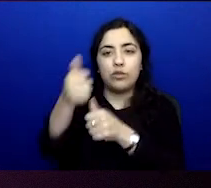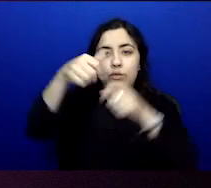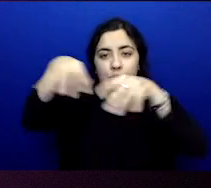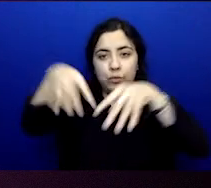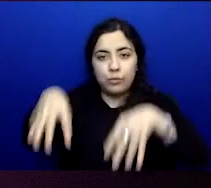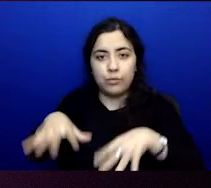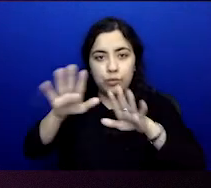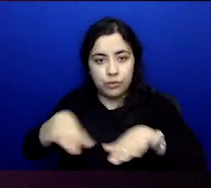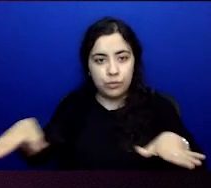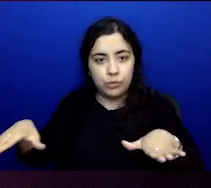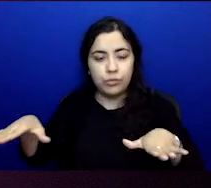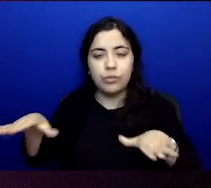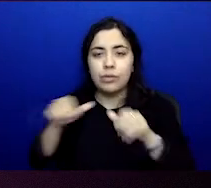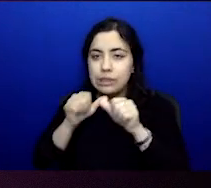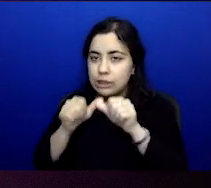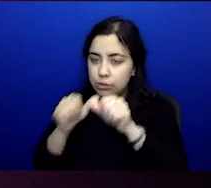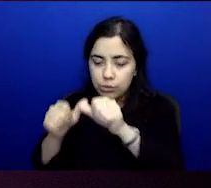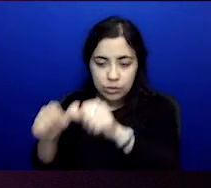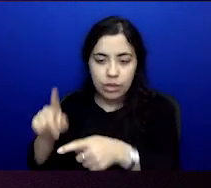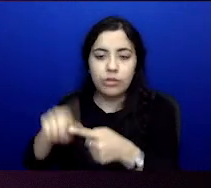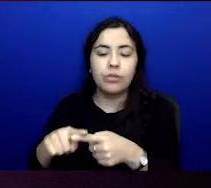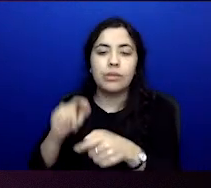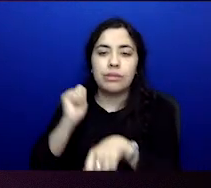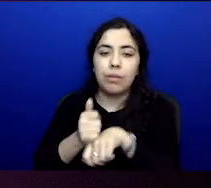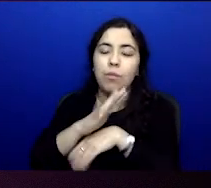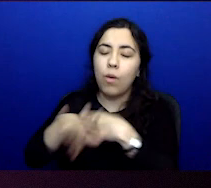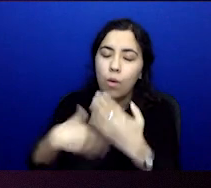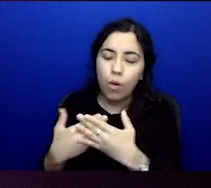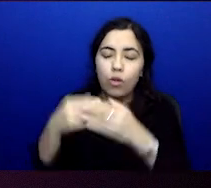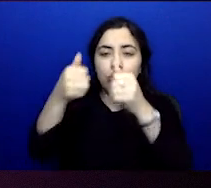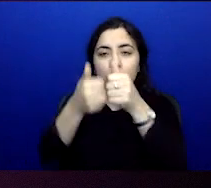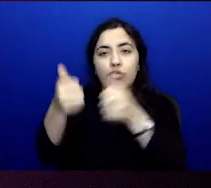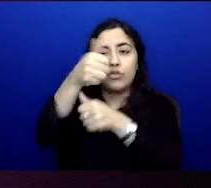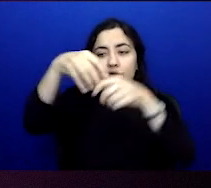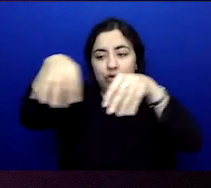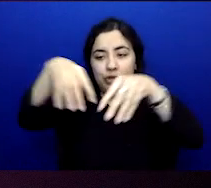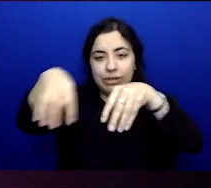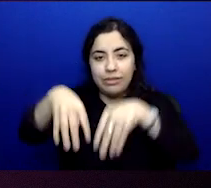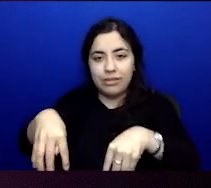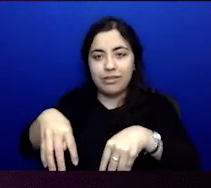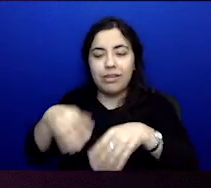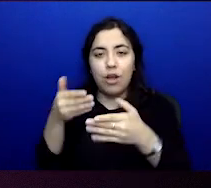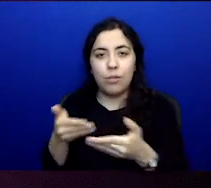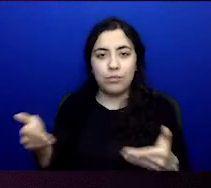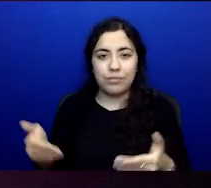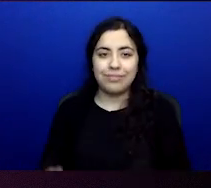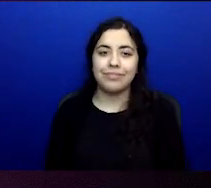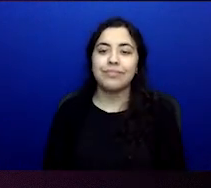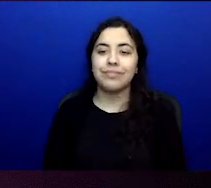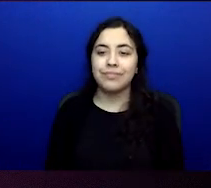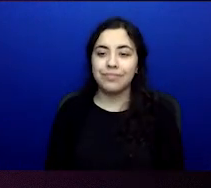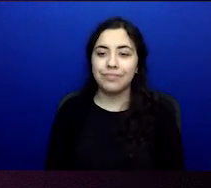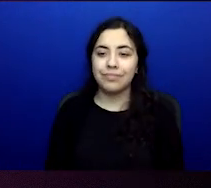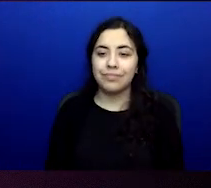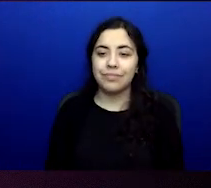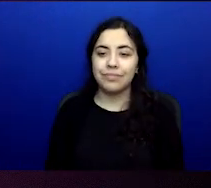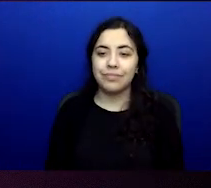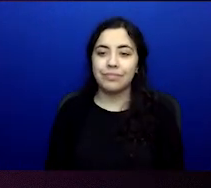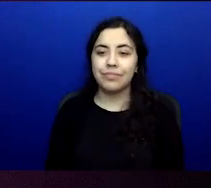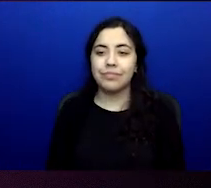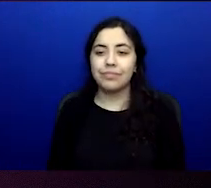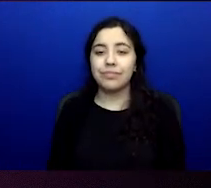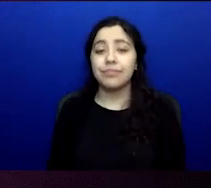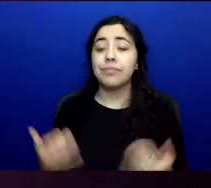the modular pipelines in that list until we have constructed the whole tree of modular pipeline on that main tree object. So now that we